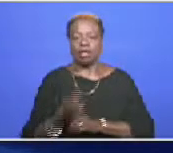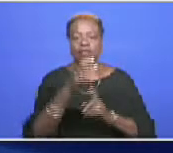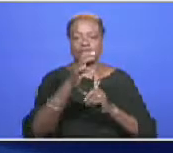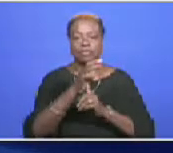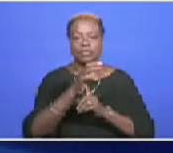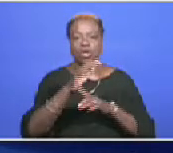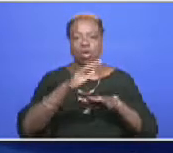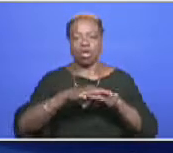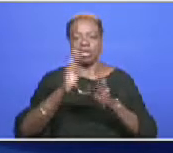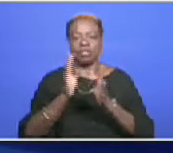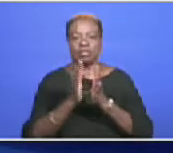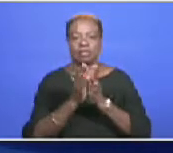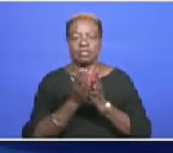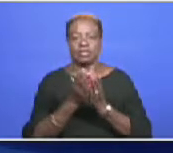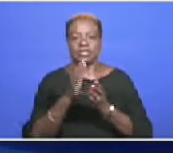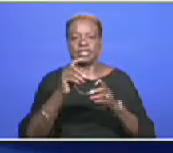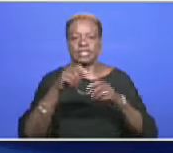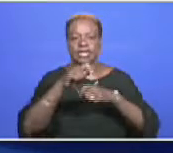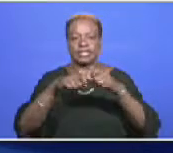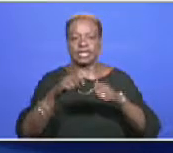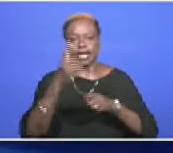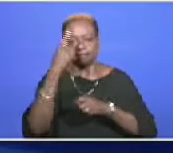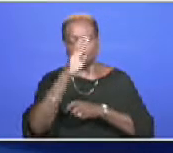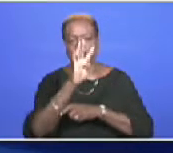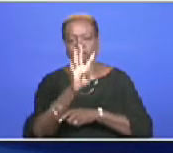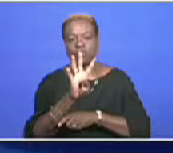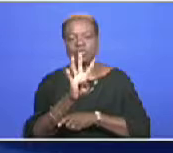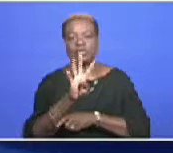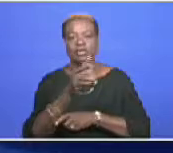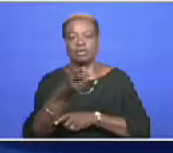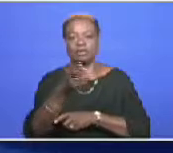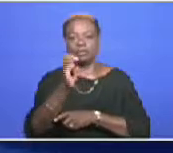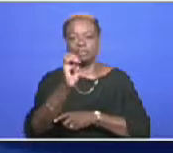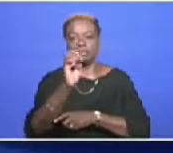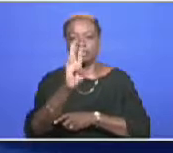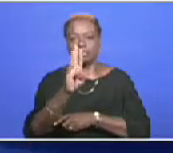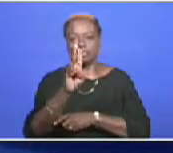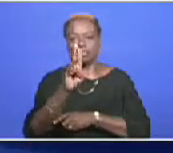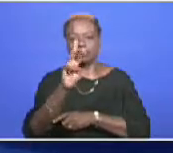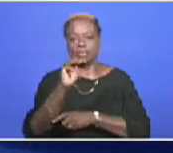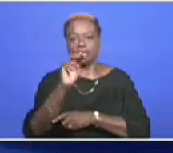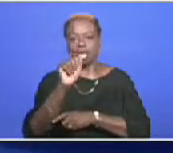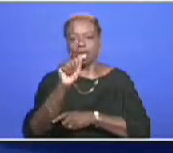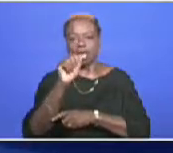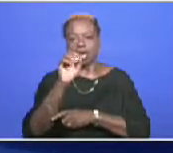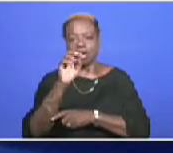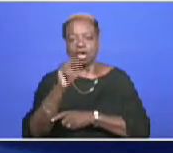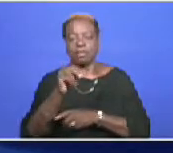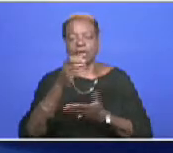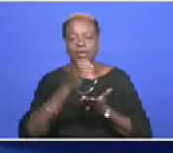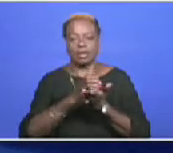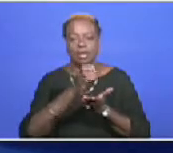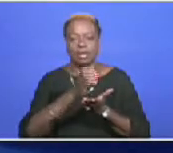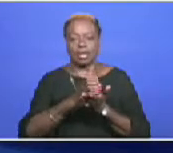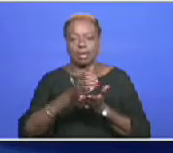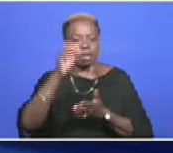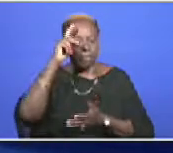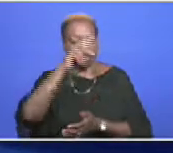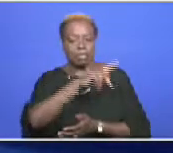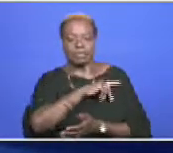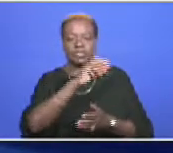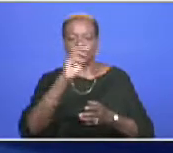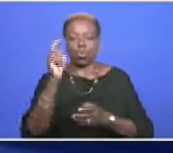Our man tied for 4th in the race for the Herman Cup, 10 shots behind the leaders from the Cayman Islands. Paul Savousis leading the way, a 2 over